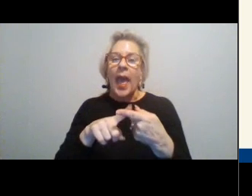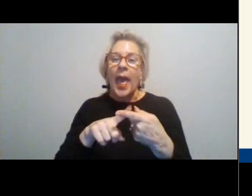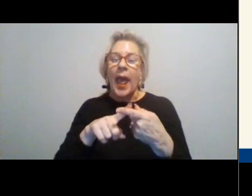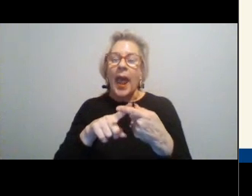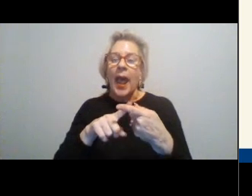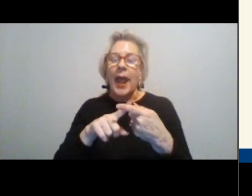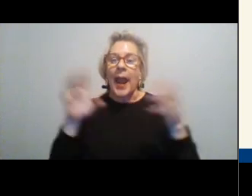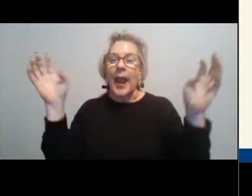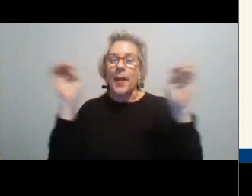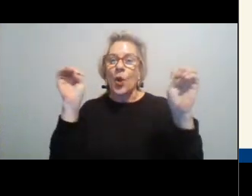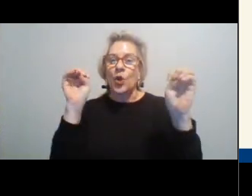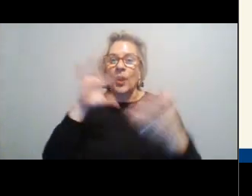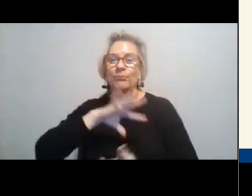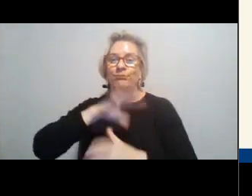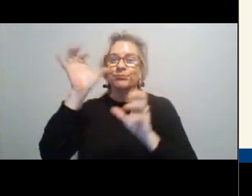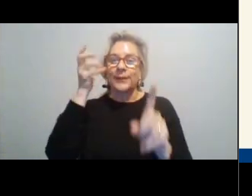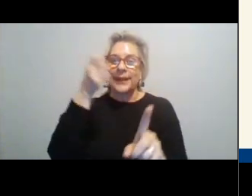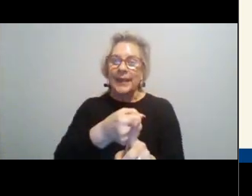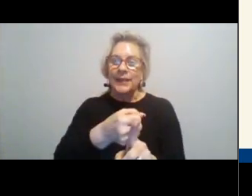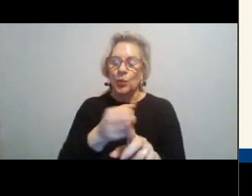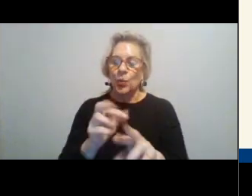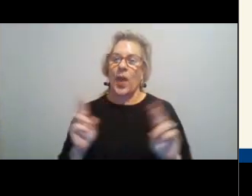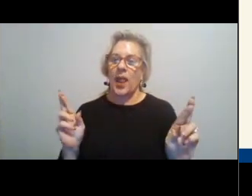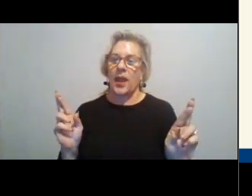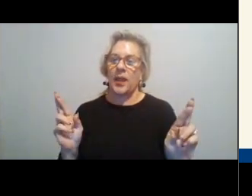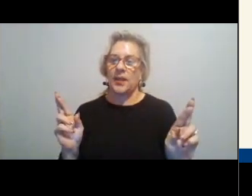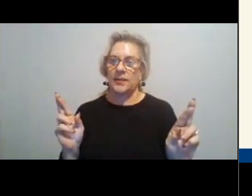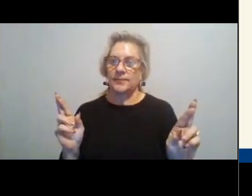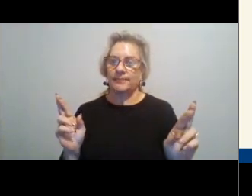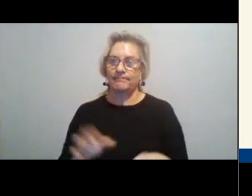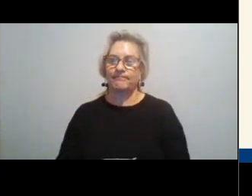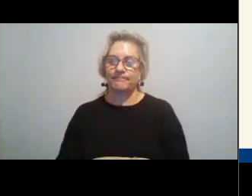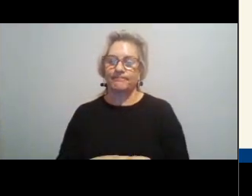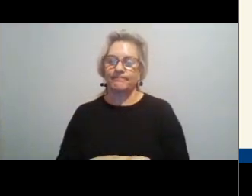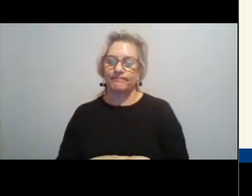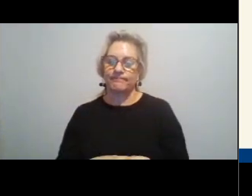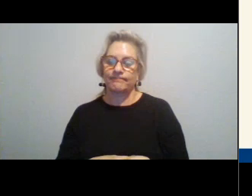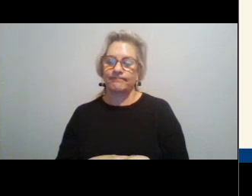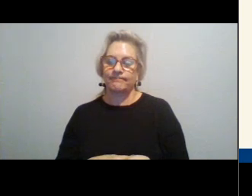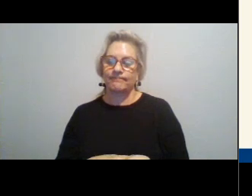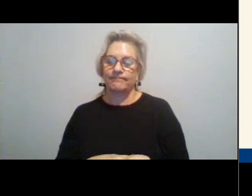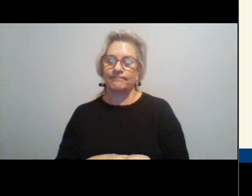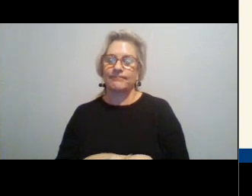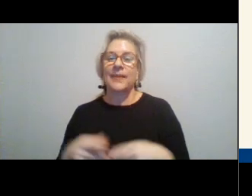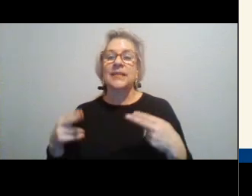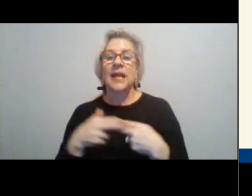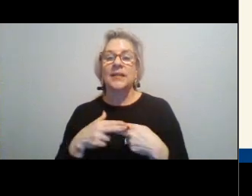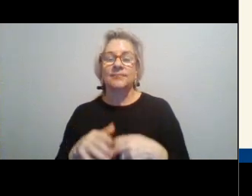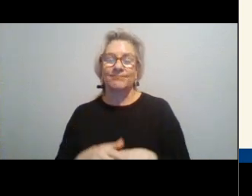prepared instead of talking about it in the after cycle of it. Next slide, please.